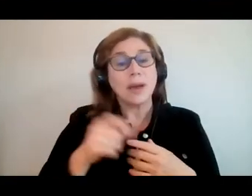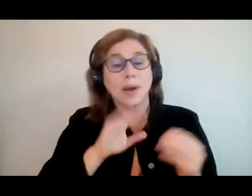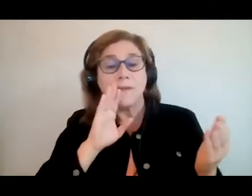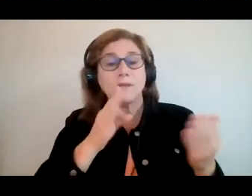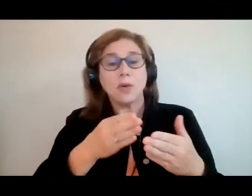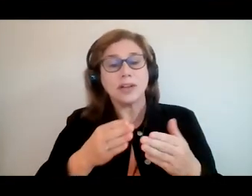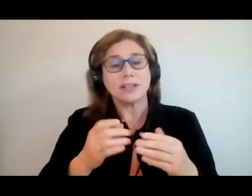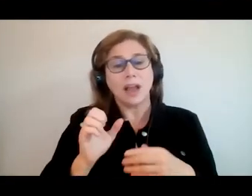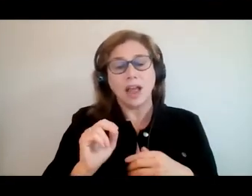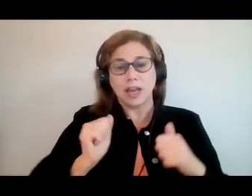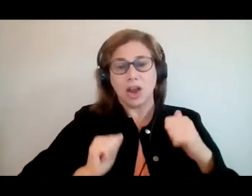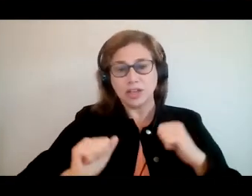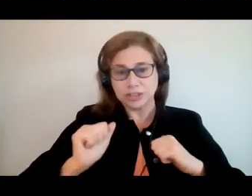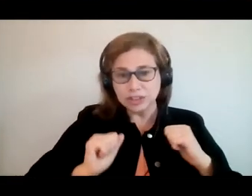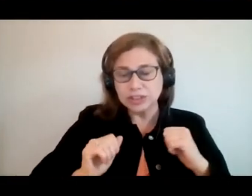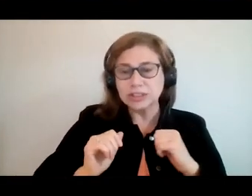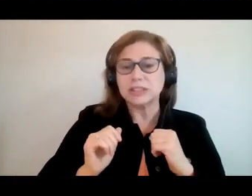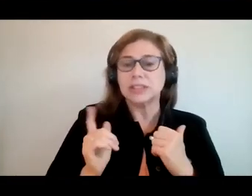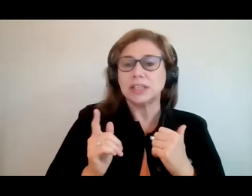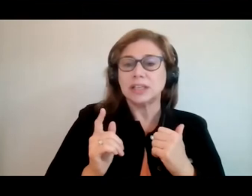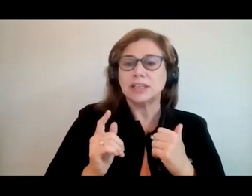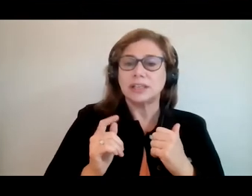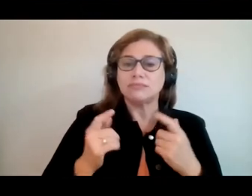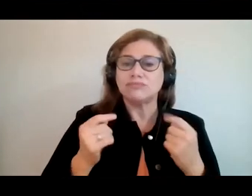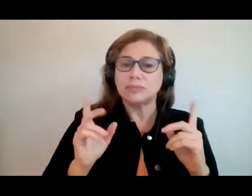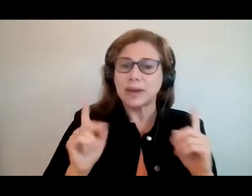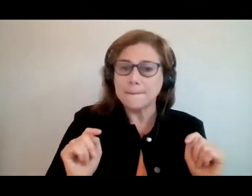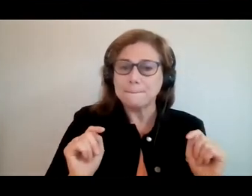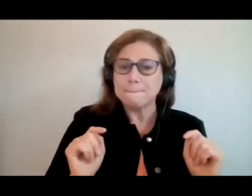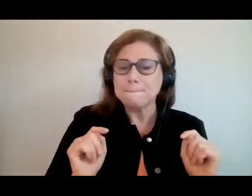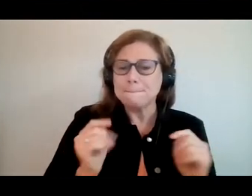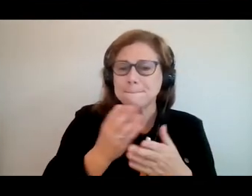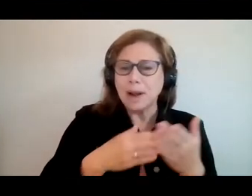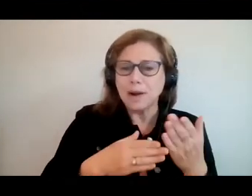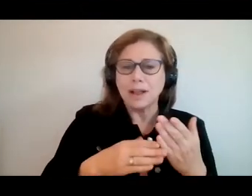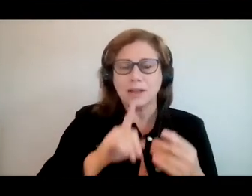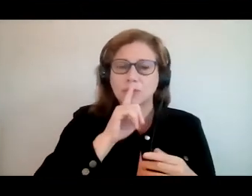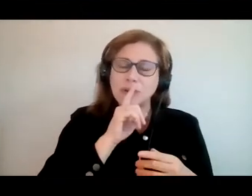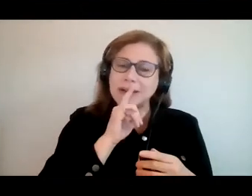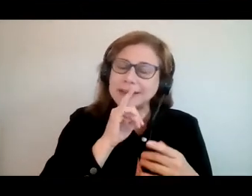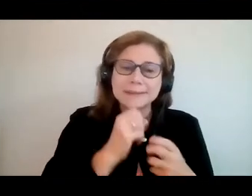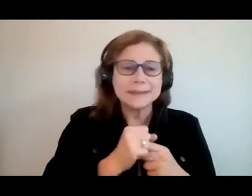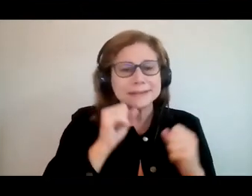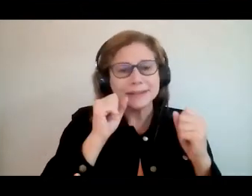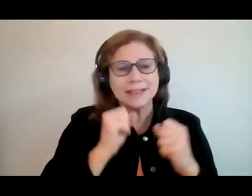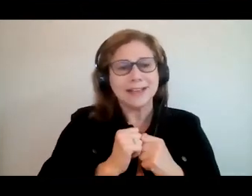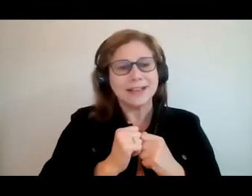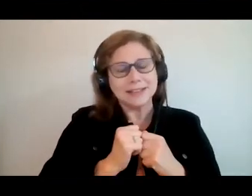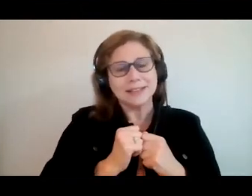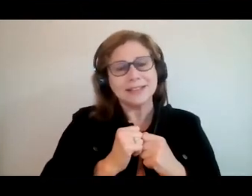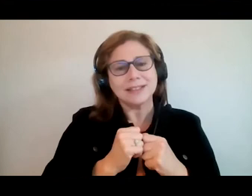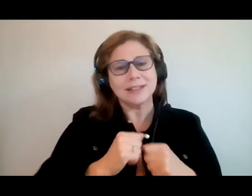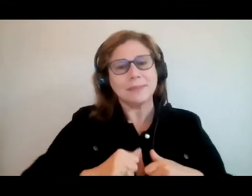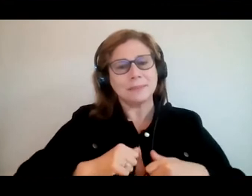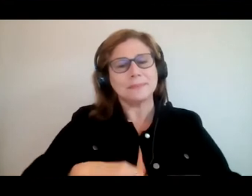audition idea, which in many ways is the most striking. It is a pretty audacious idea, very interesting. How